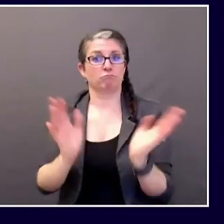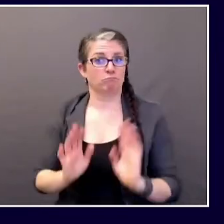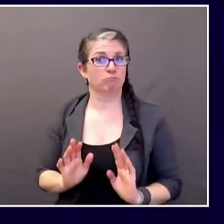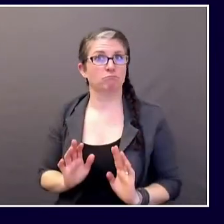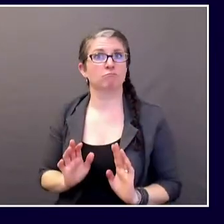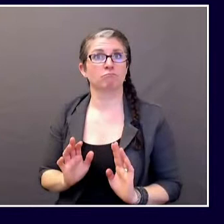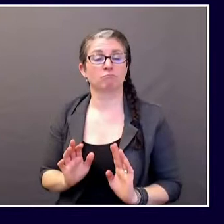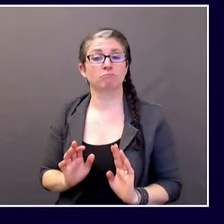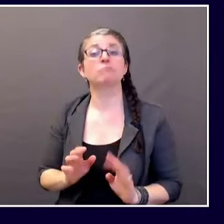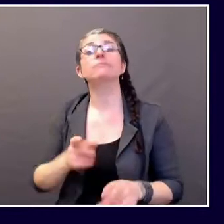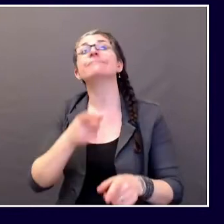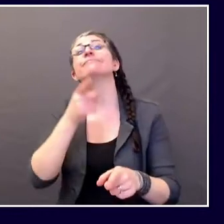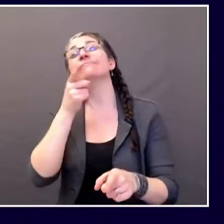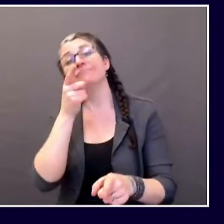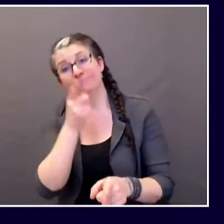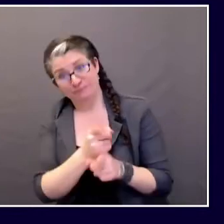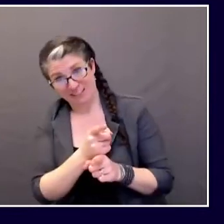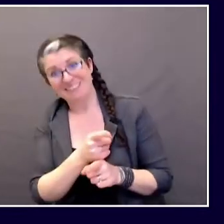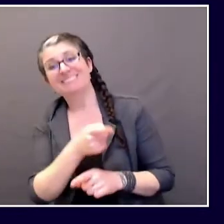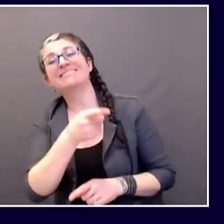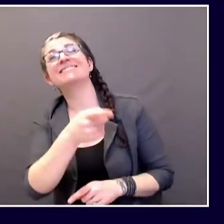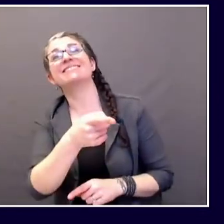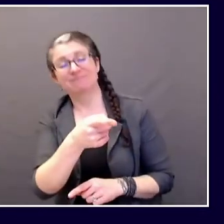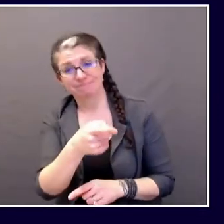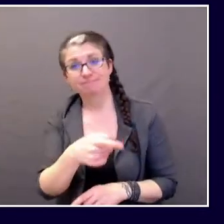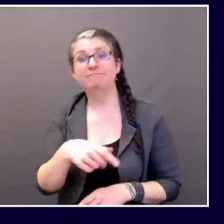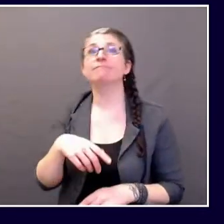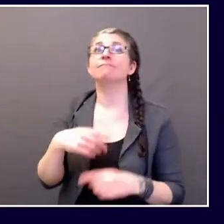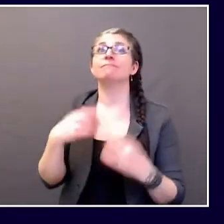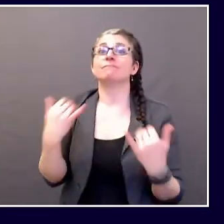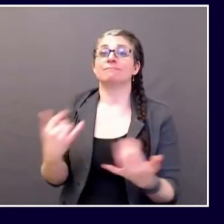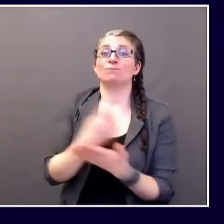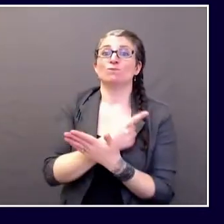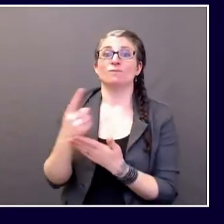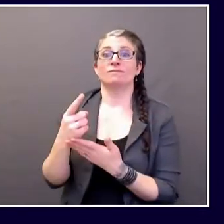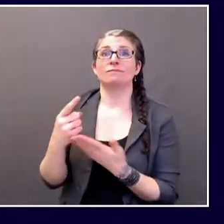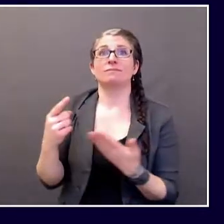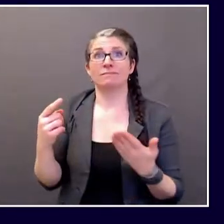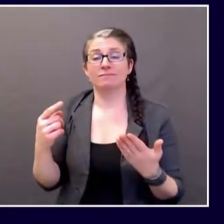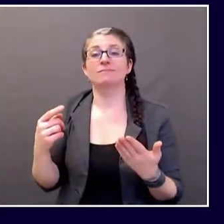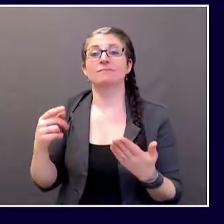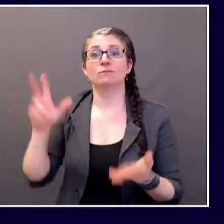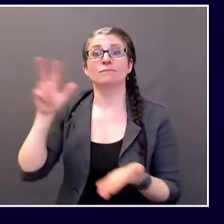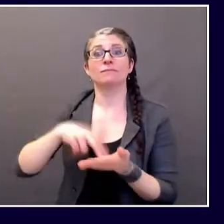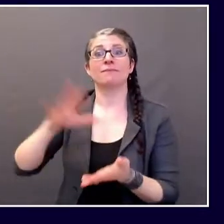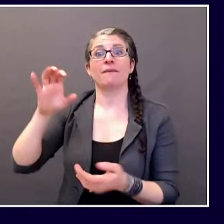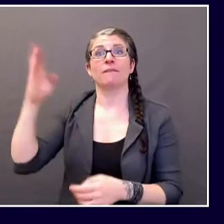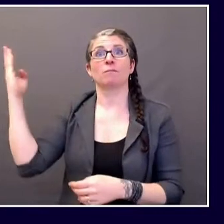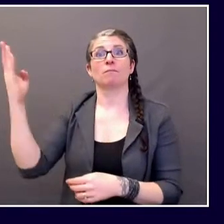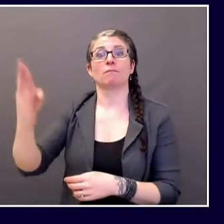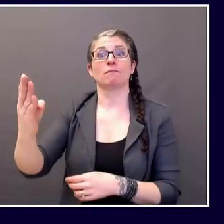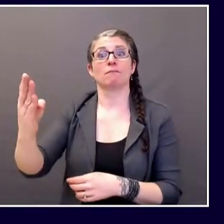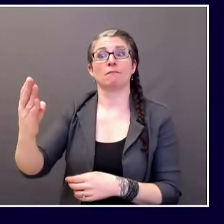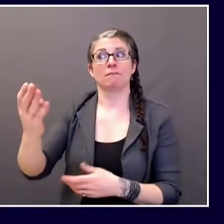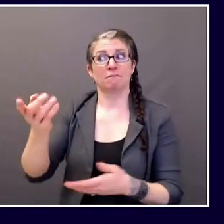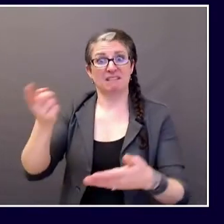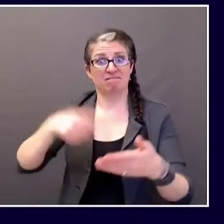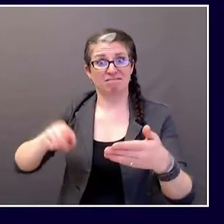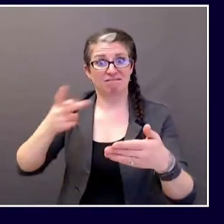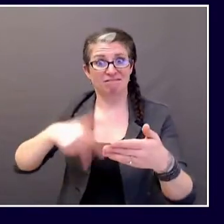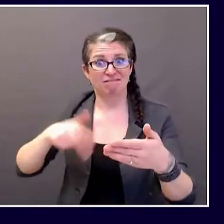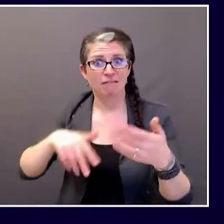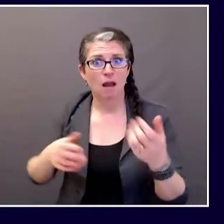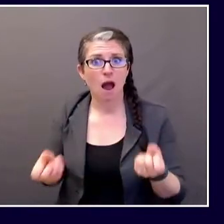the 3,500 doses that Commissioner Lambrou noted, but also for the subsequent weeks as well. We're trying to work with federal partners to